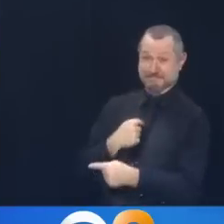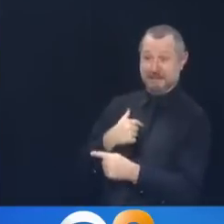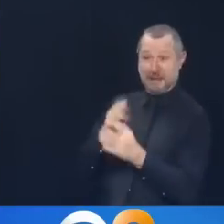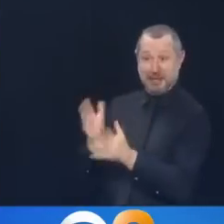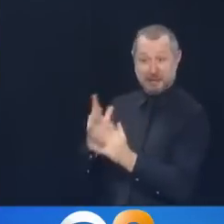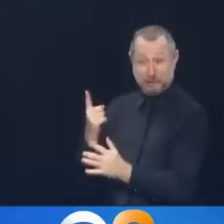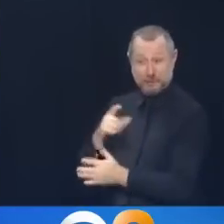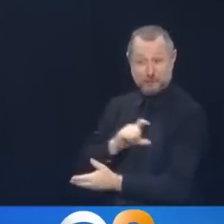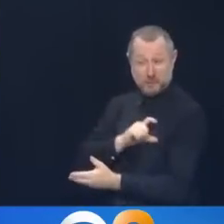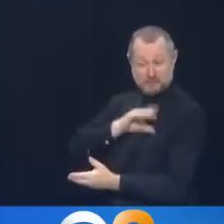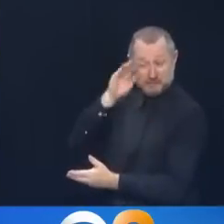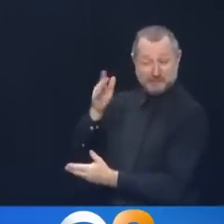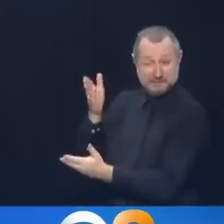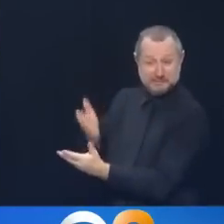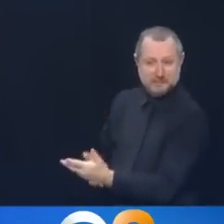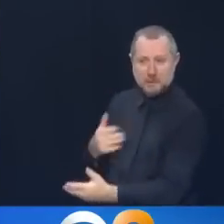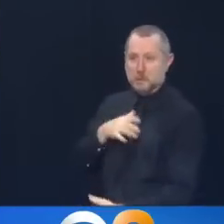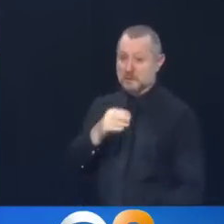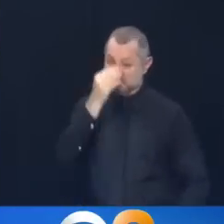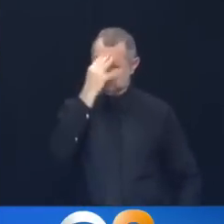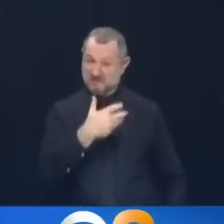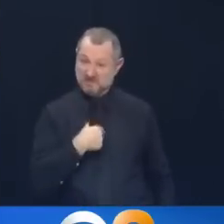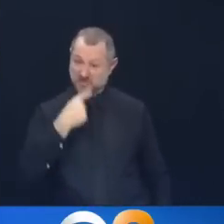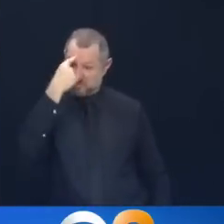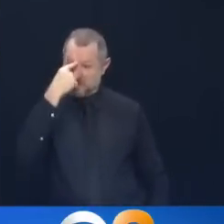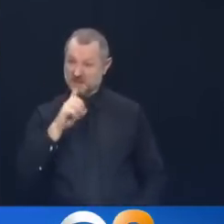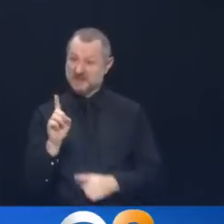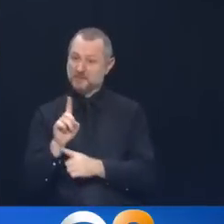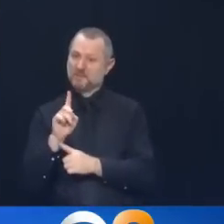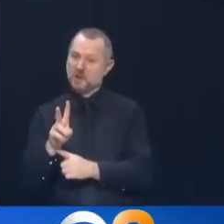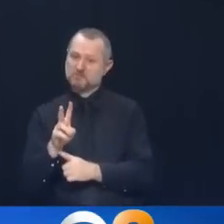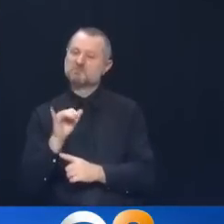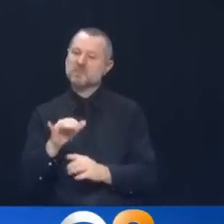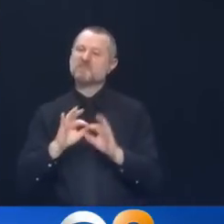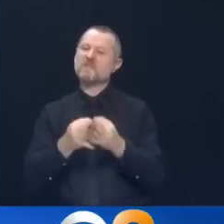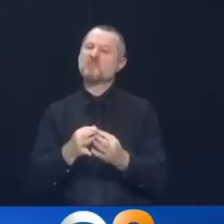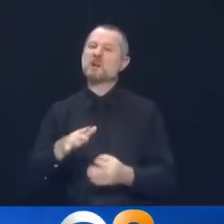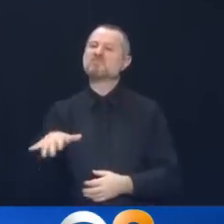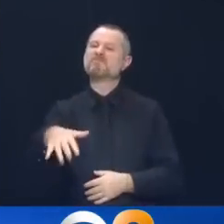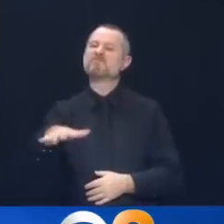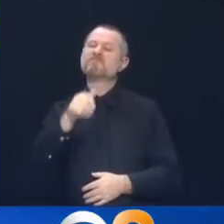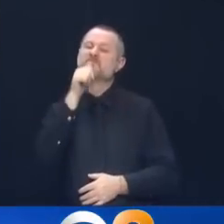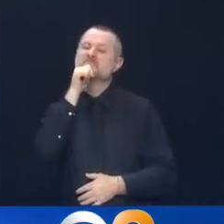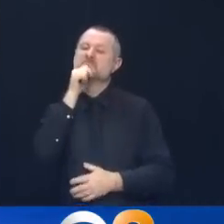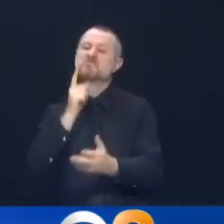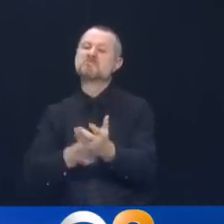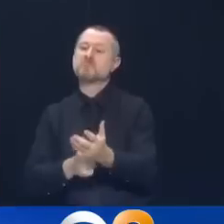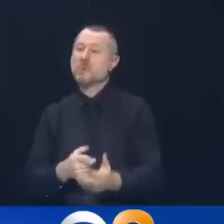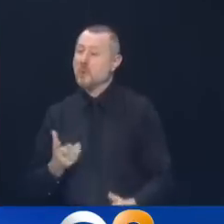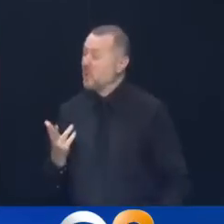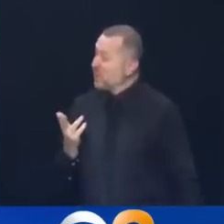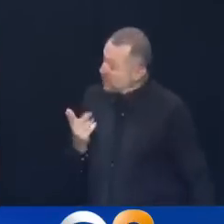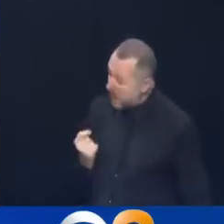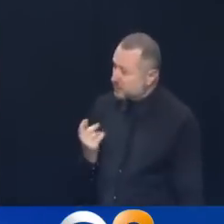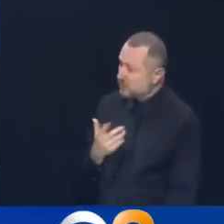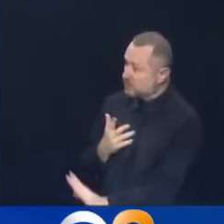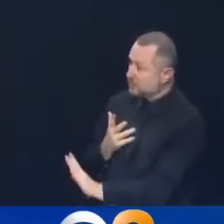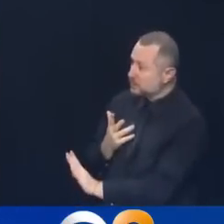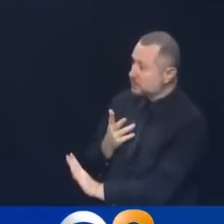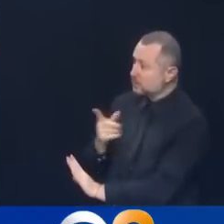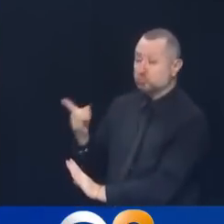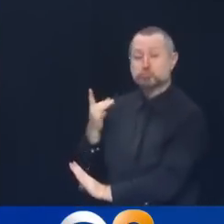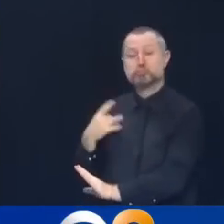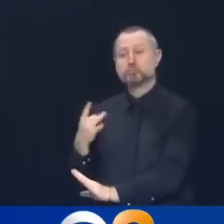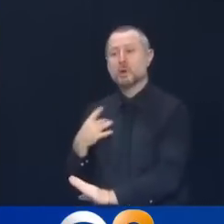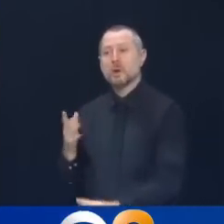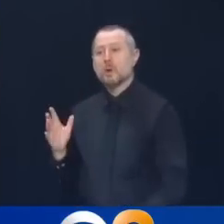who said, I think domestic violence is a family matter. I said, what? He said, well, it happens